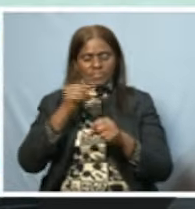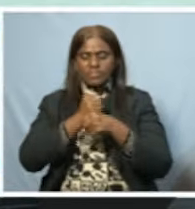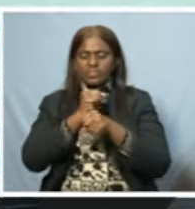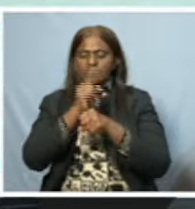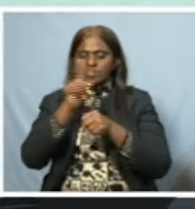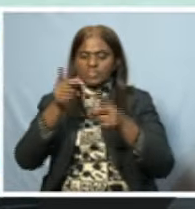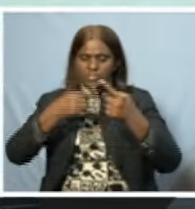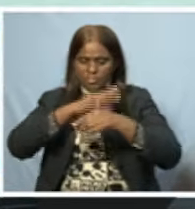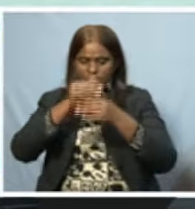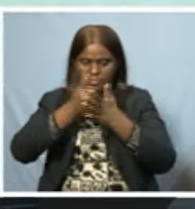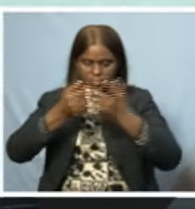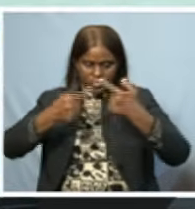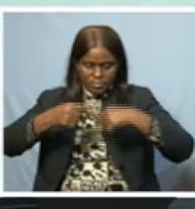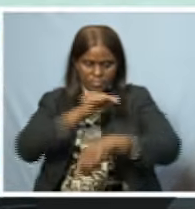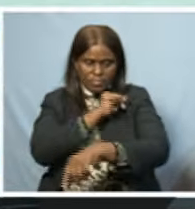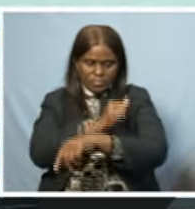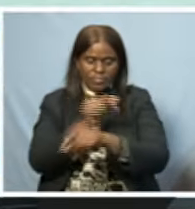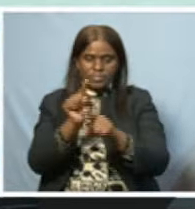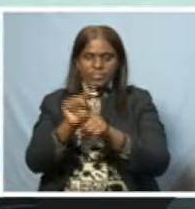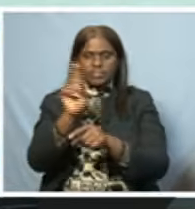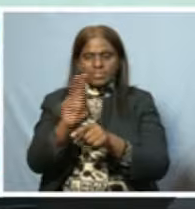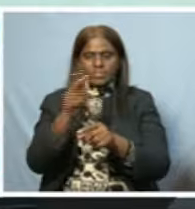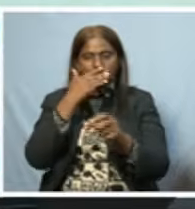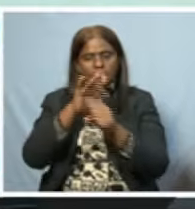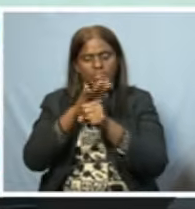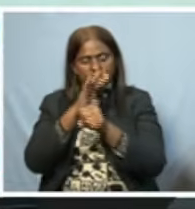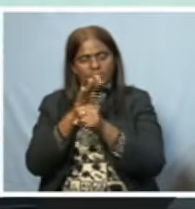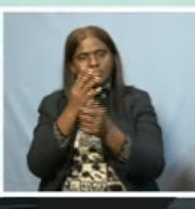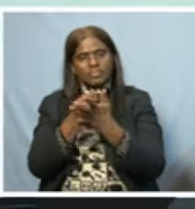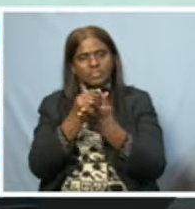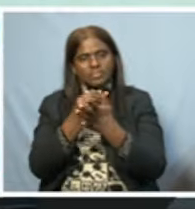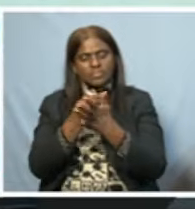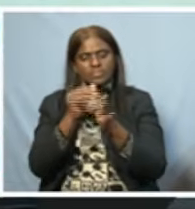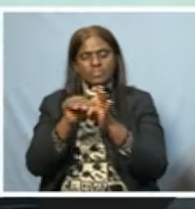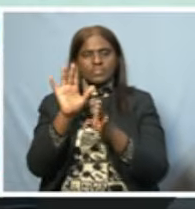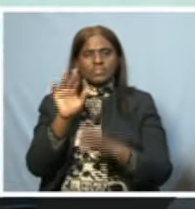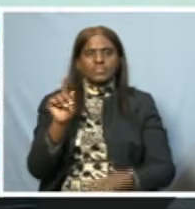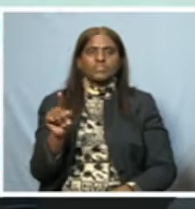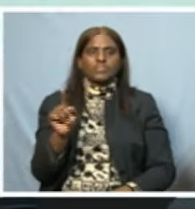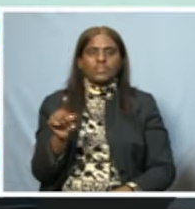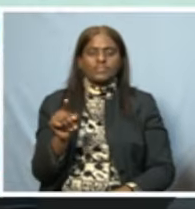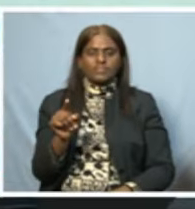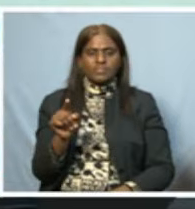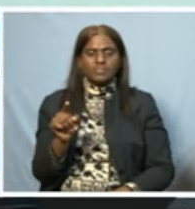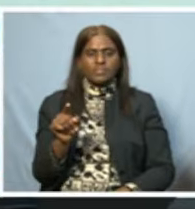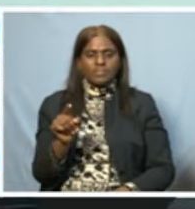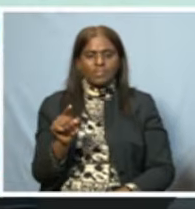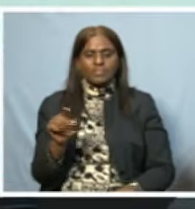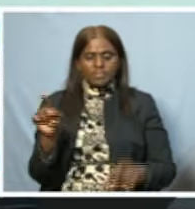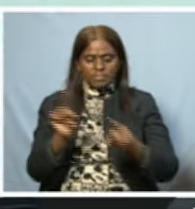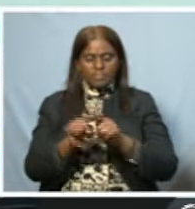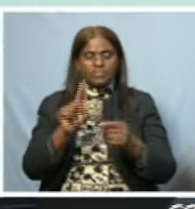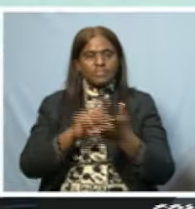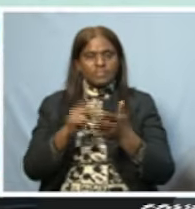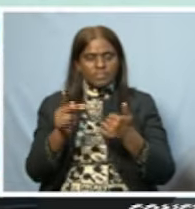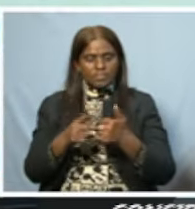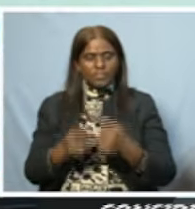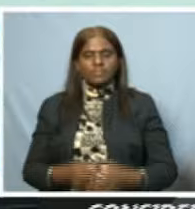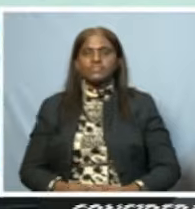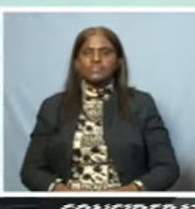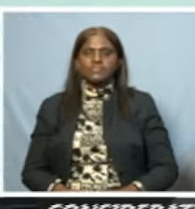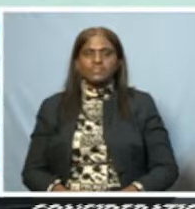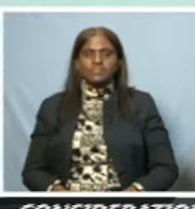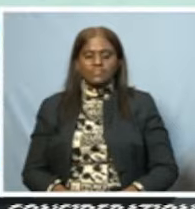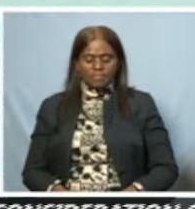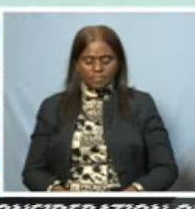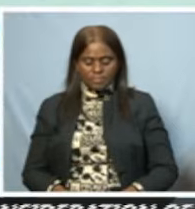the local authority spends committed funds on activities and programs.